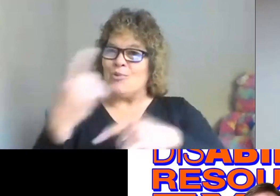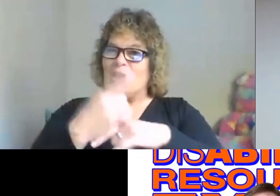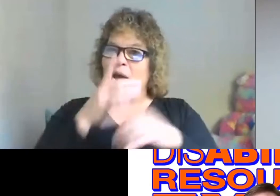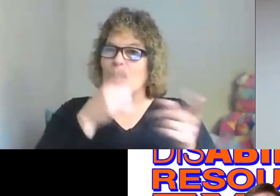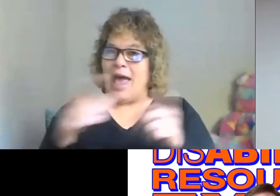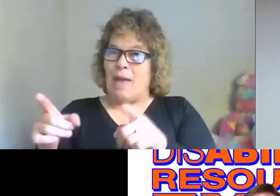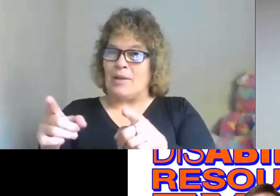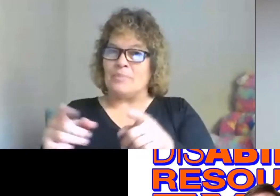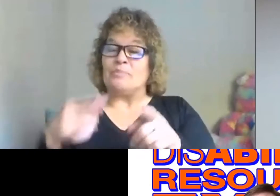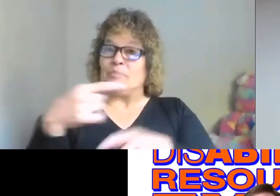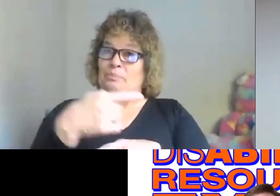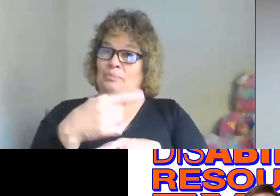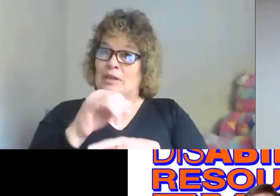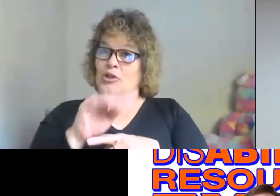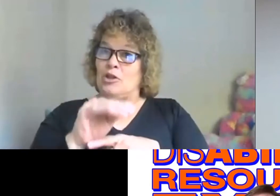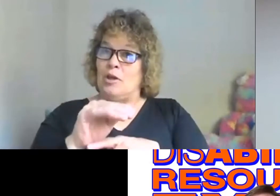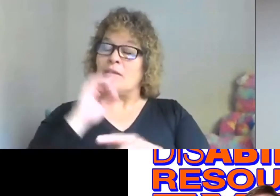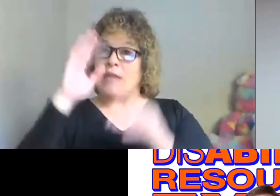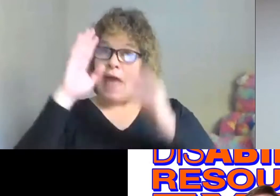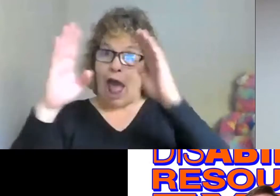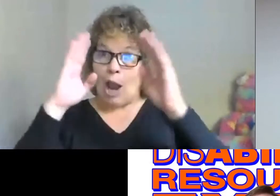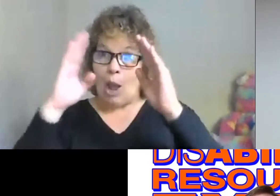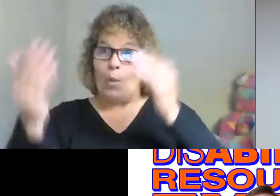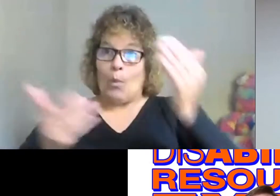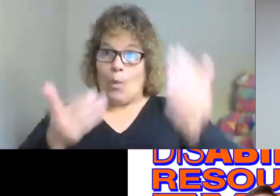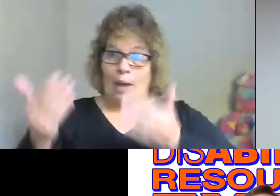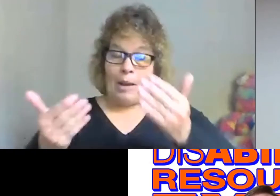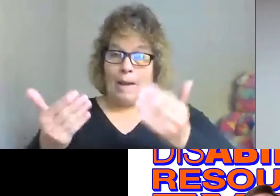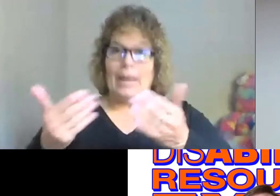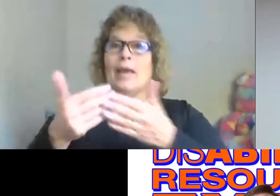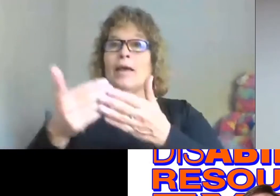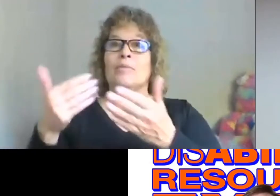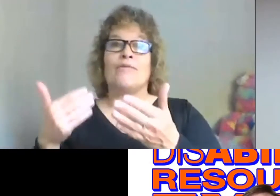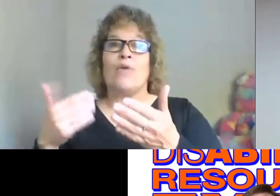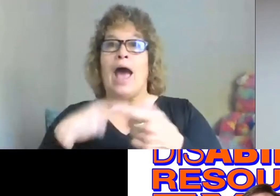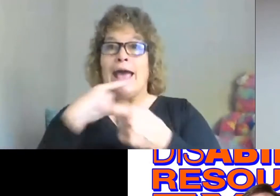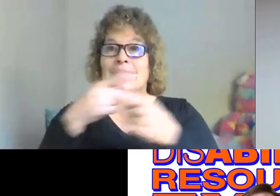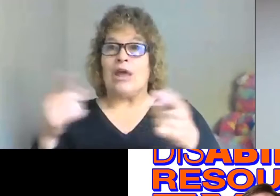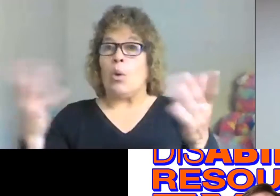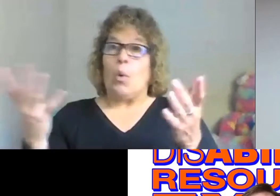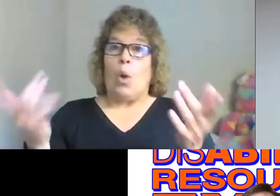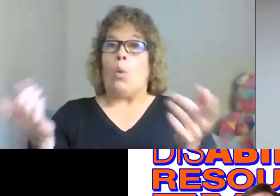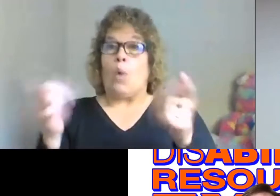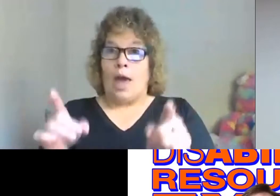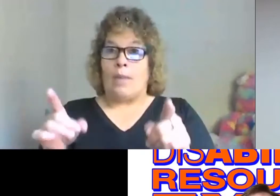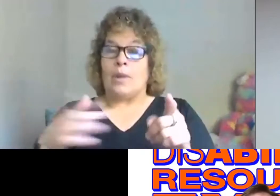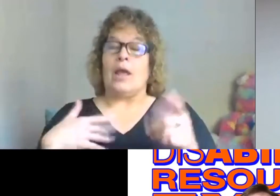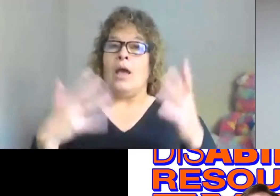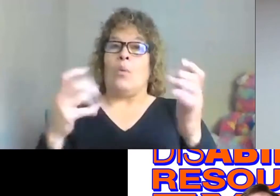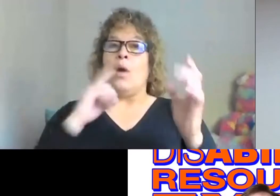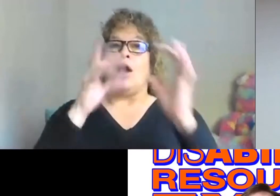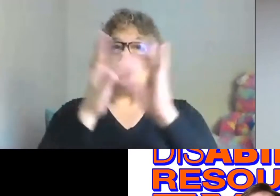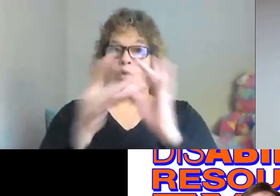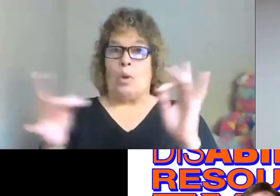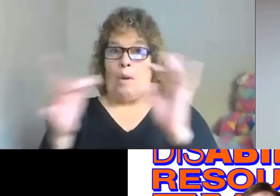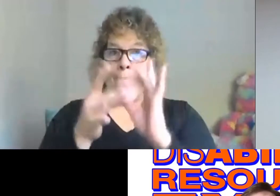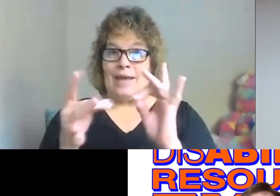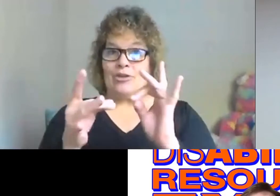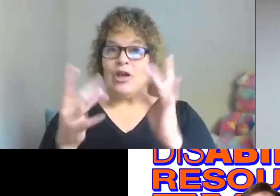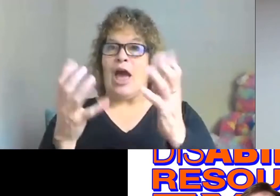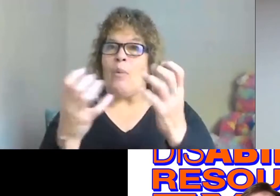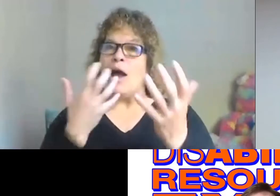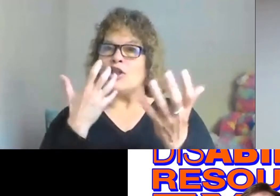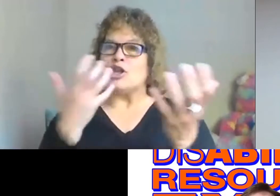everyone, and I want to also welcome you. And before I tell you what's going to happen, I want to mention, give a shout out to